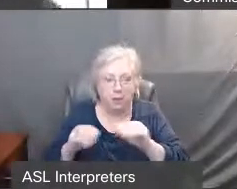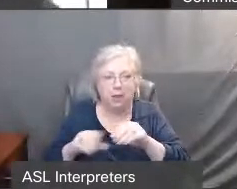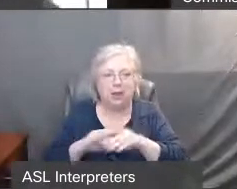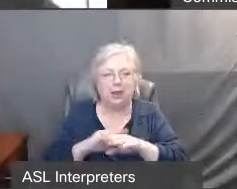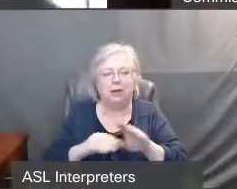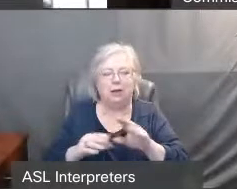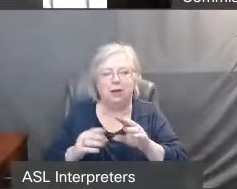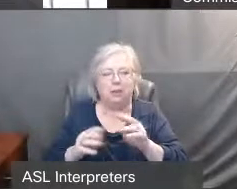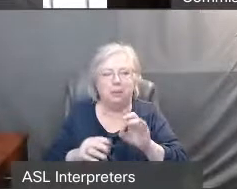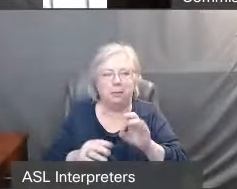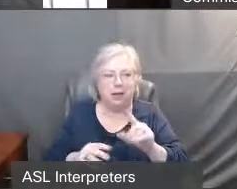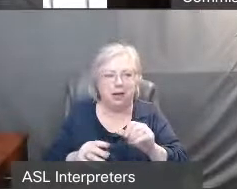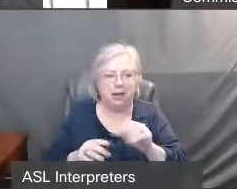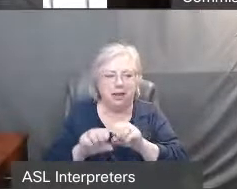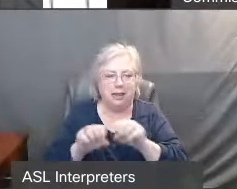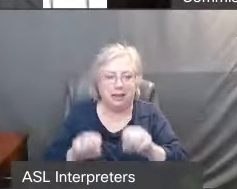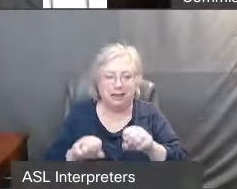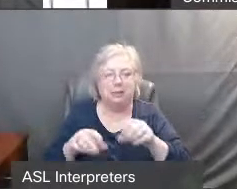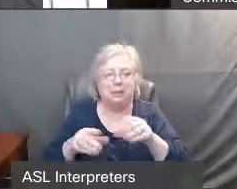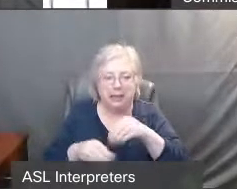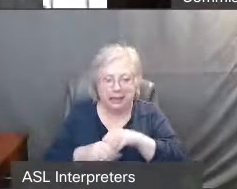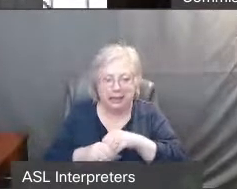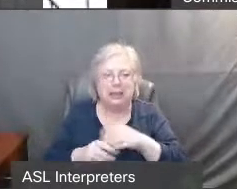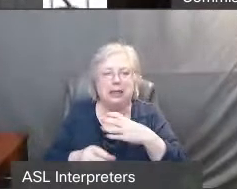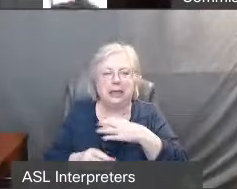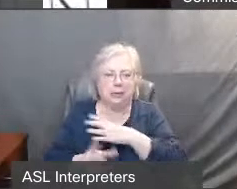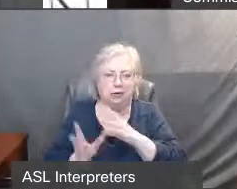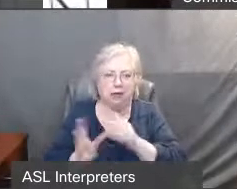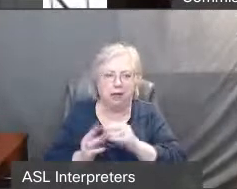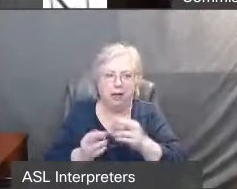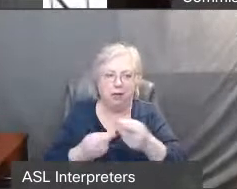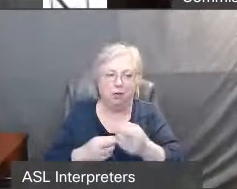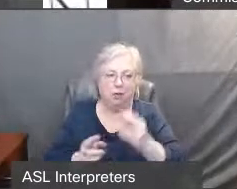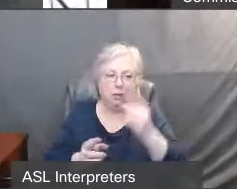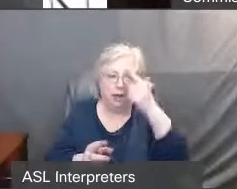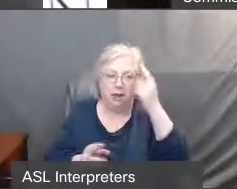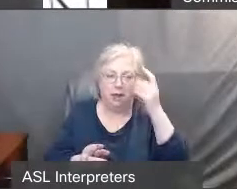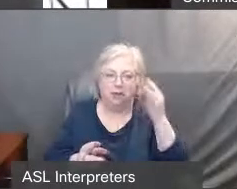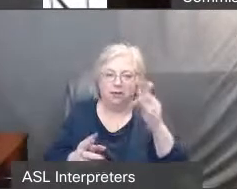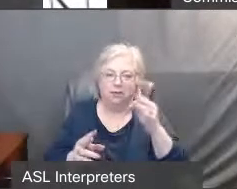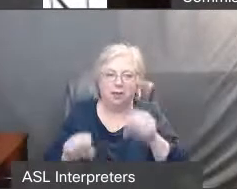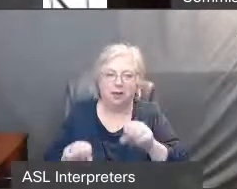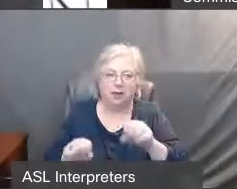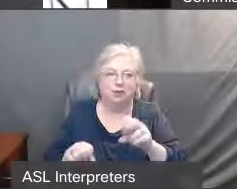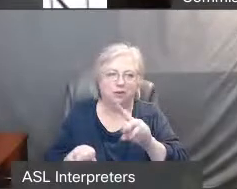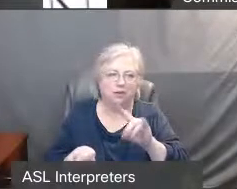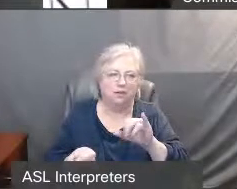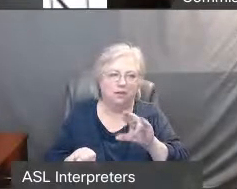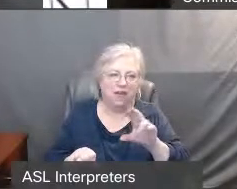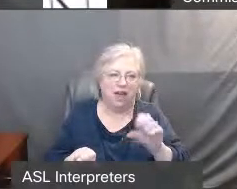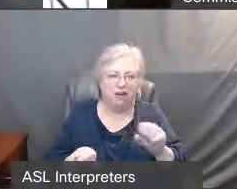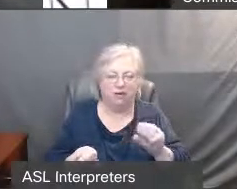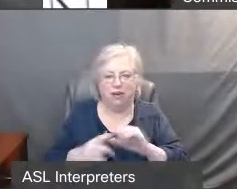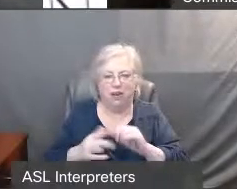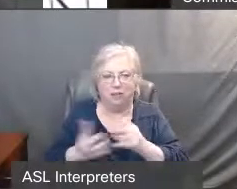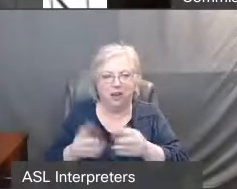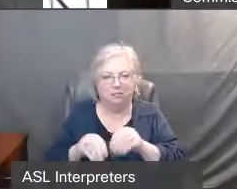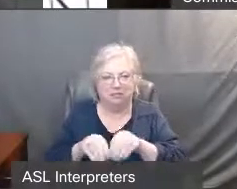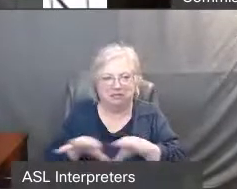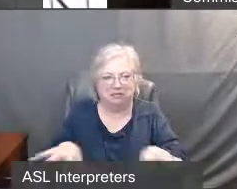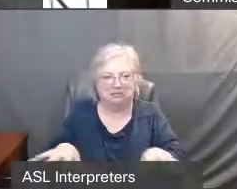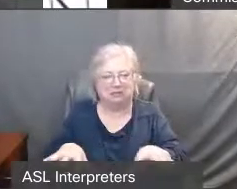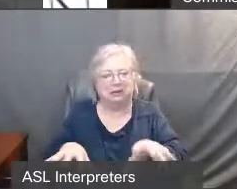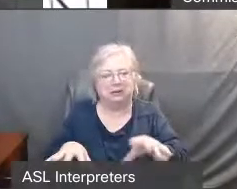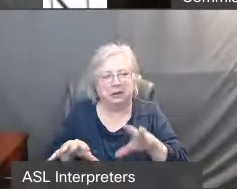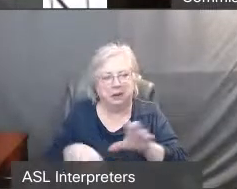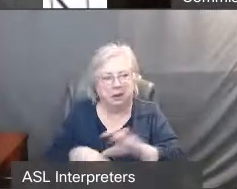the commission meeting room due to potential viruses, other matter that may affect the computer and shut